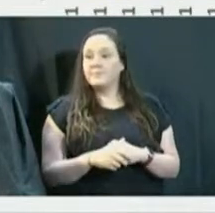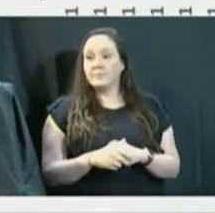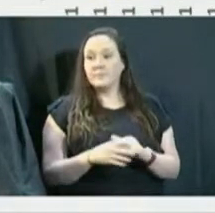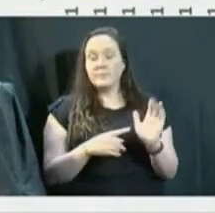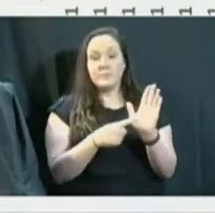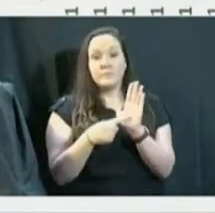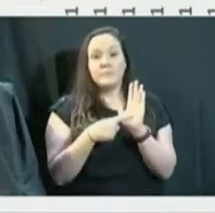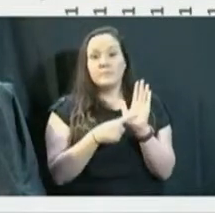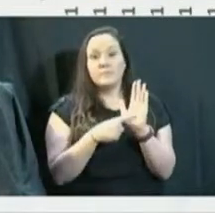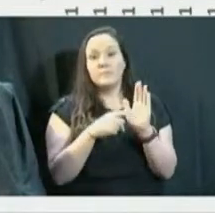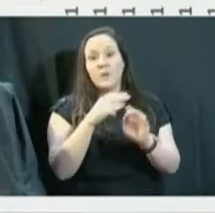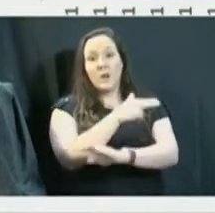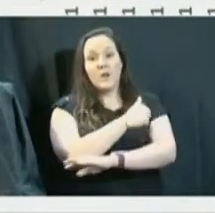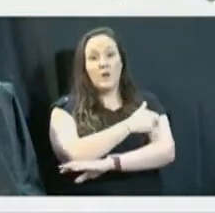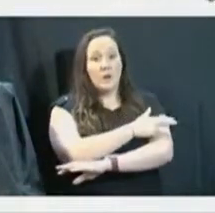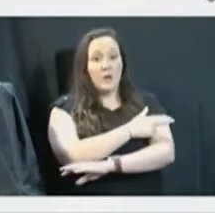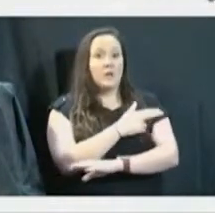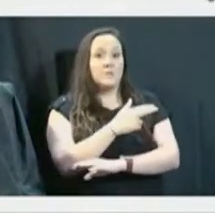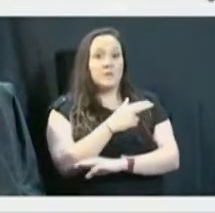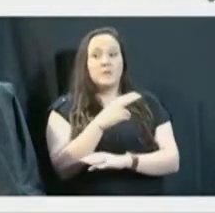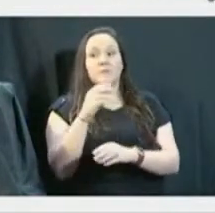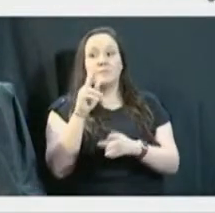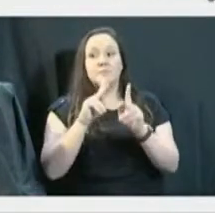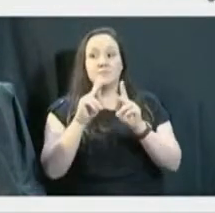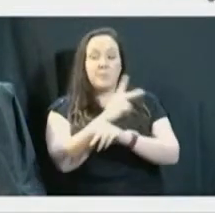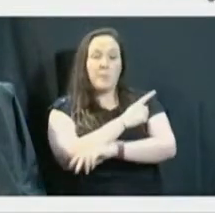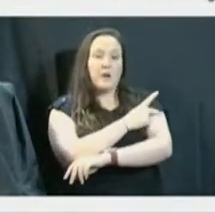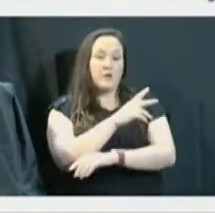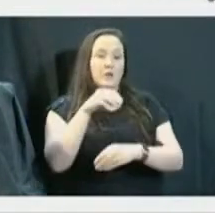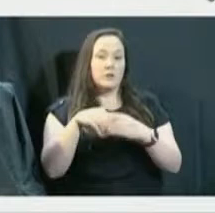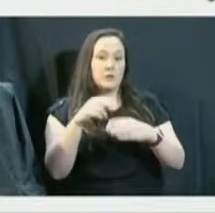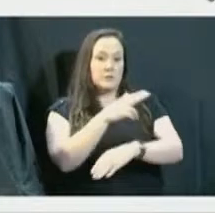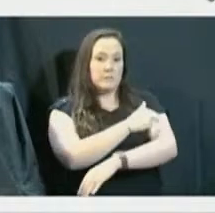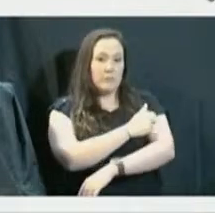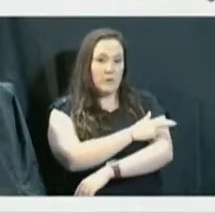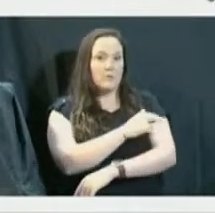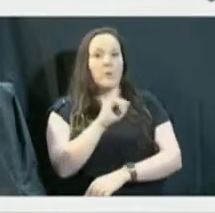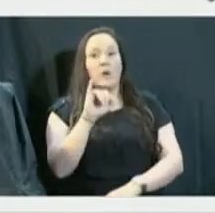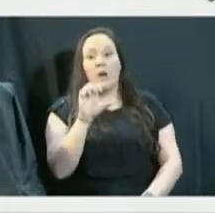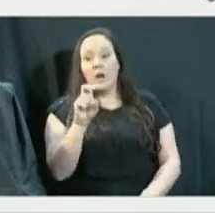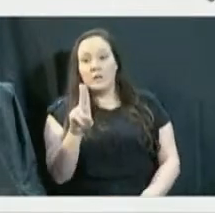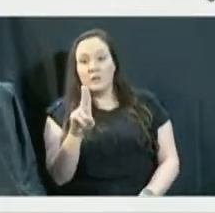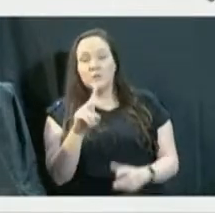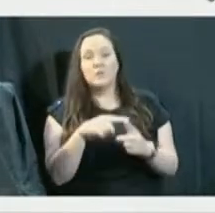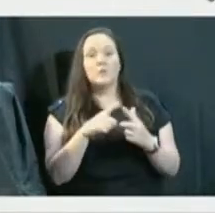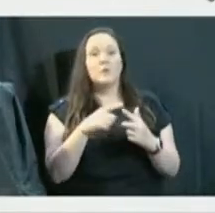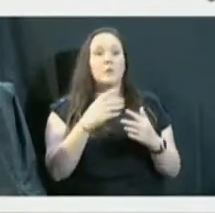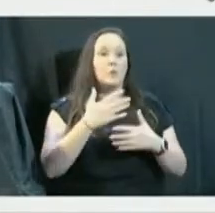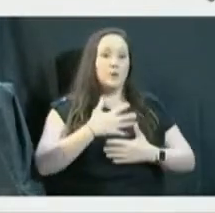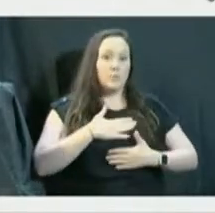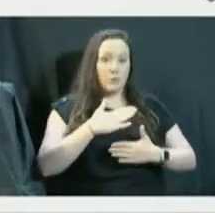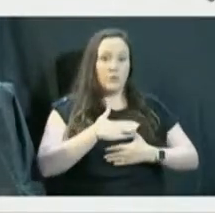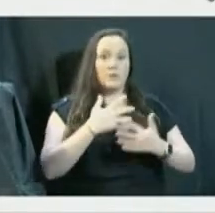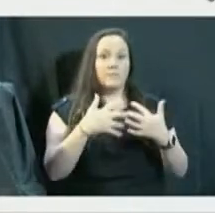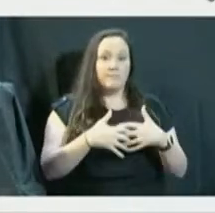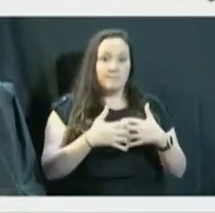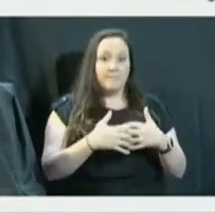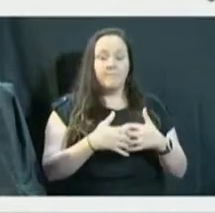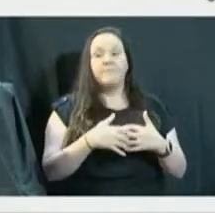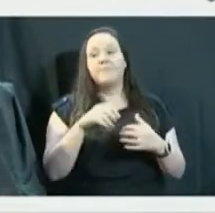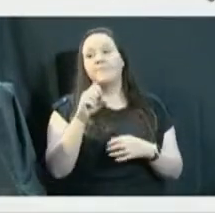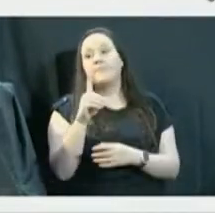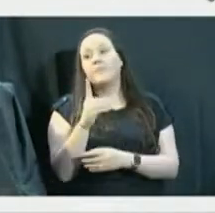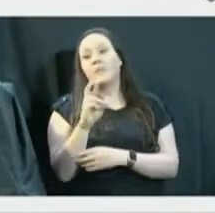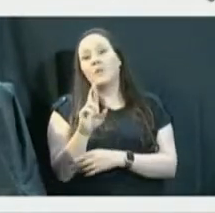shows our hospitalized patients, those in the ICU and those on the ventilator. Dr. Shamiya